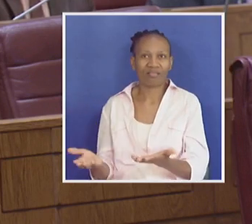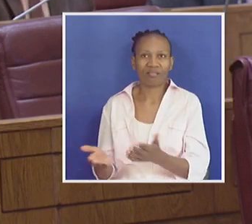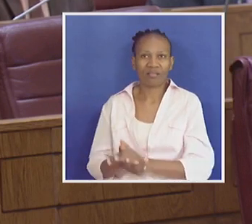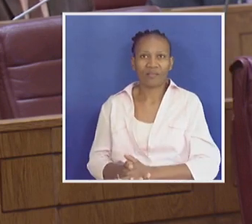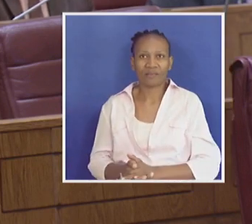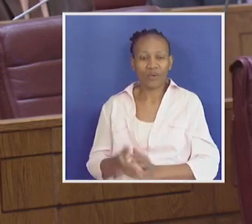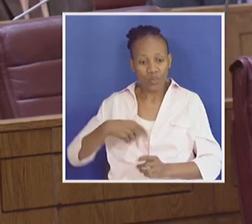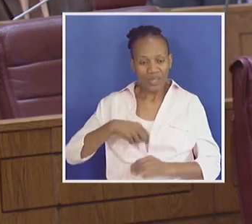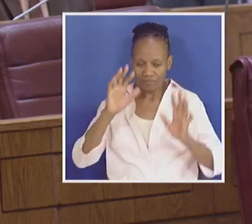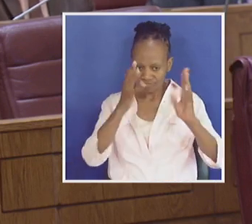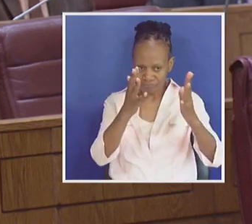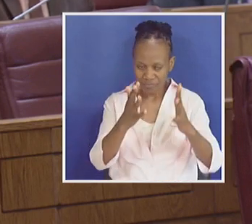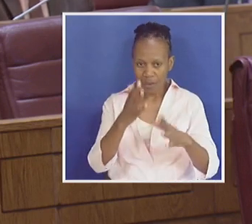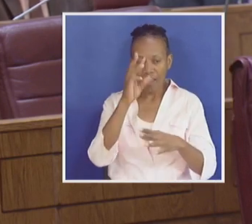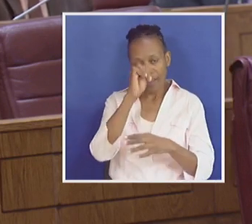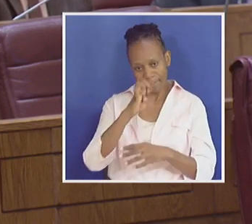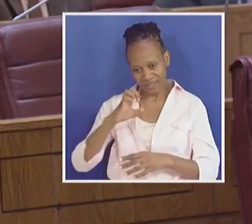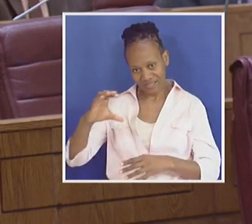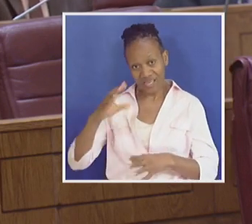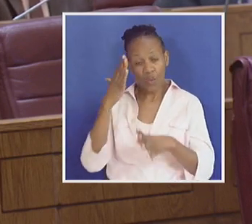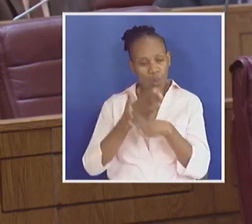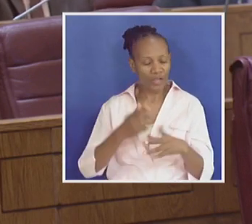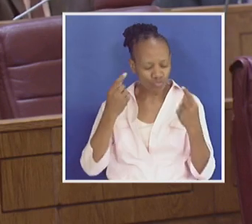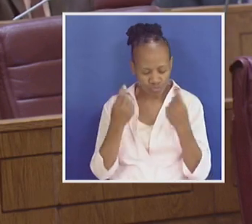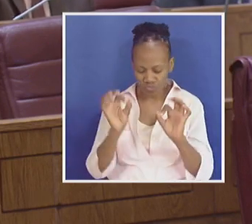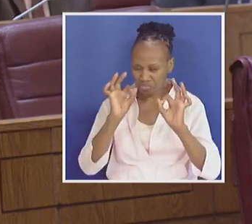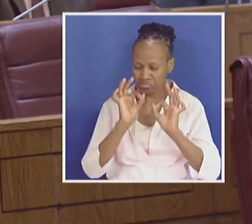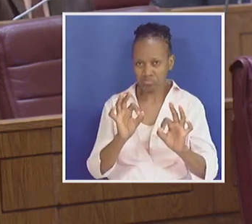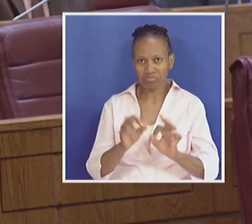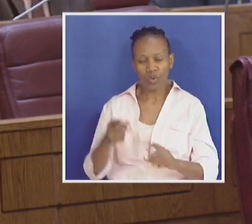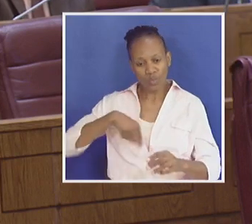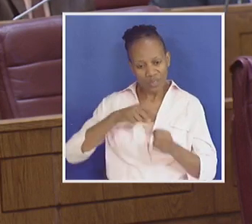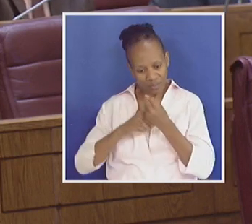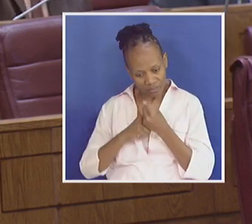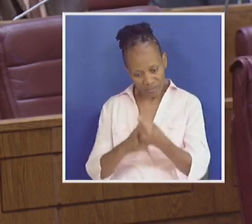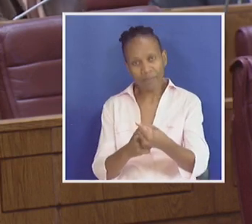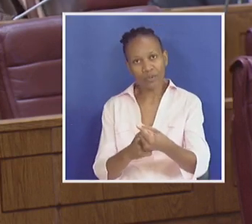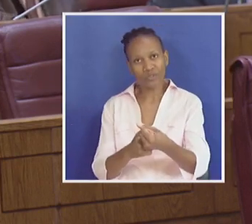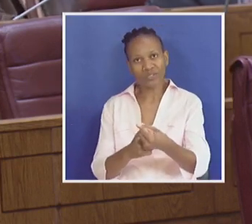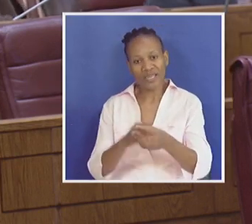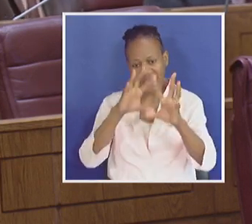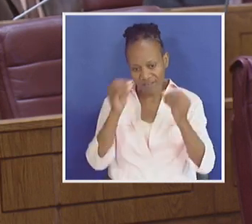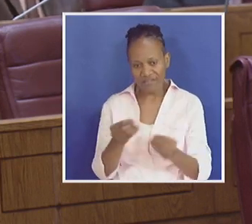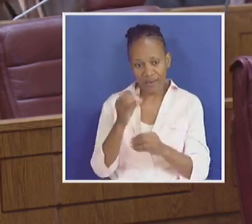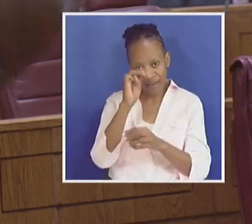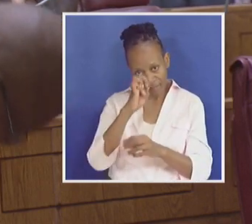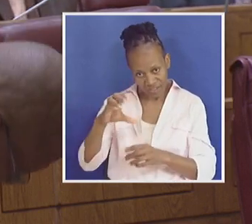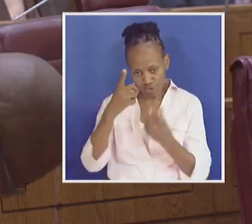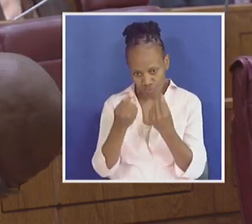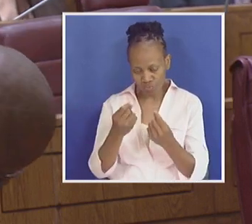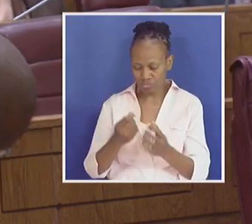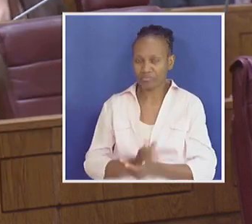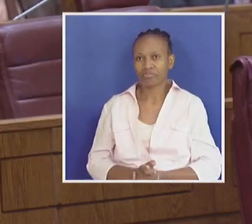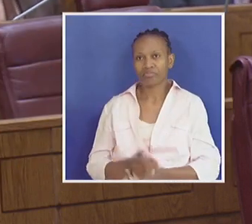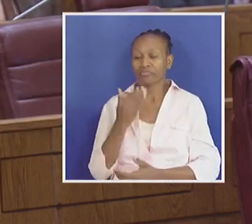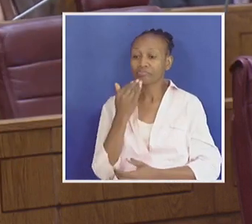commend Nomsa Dube, his work that he has done. We also support what he has done. I thank you. Thank you.